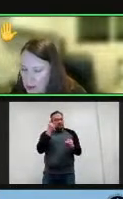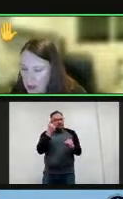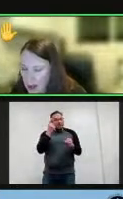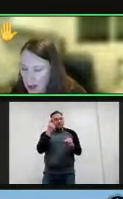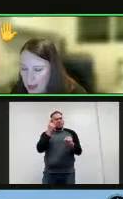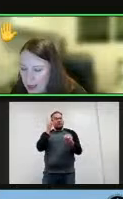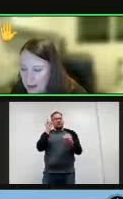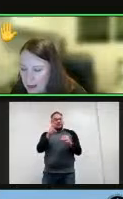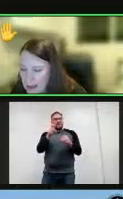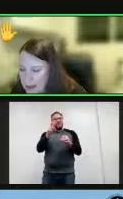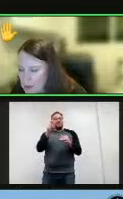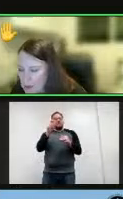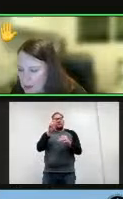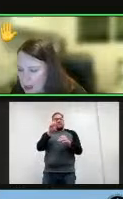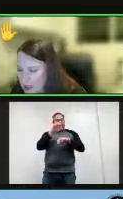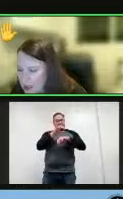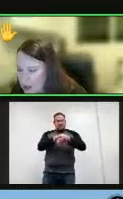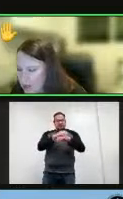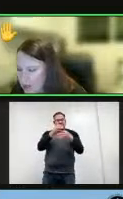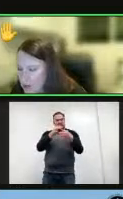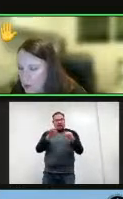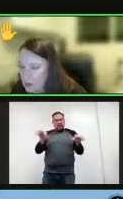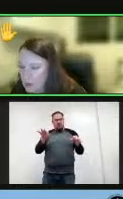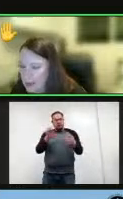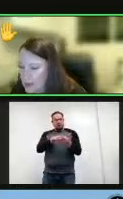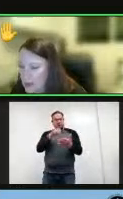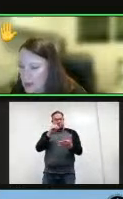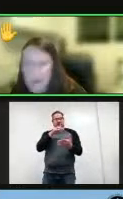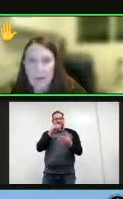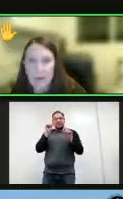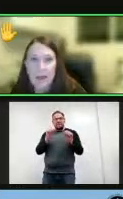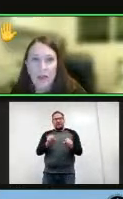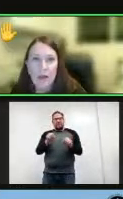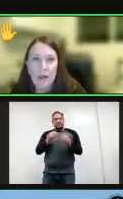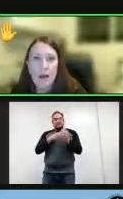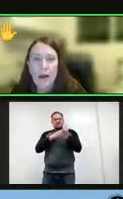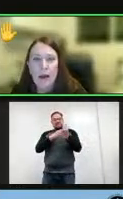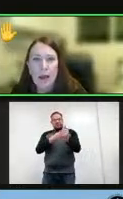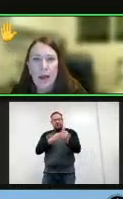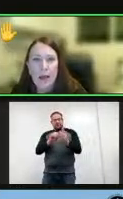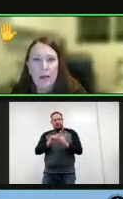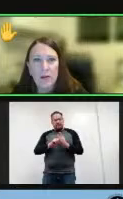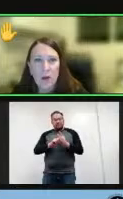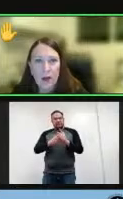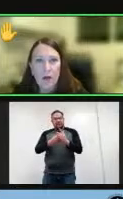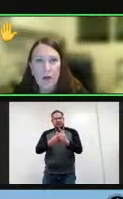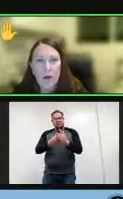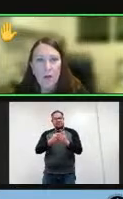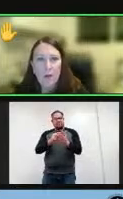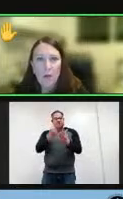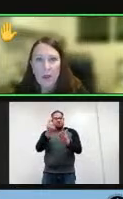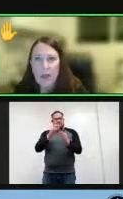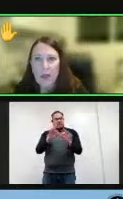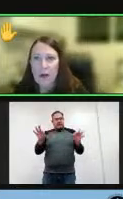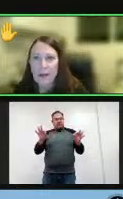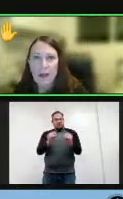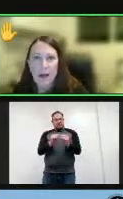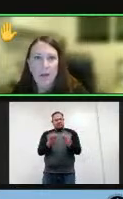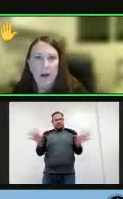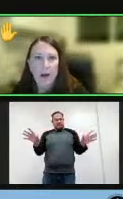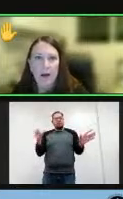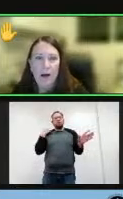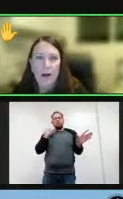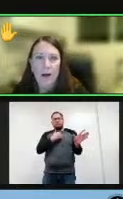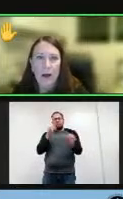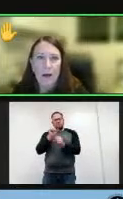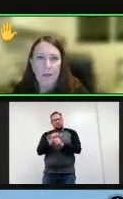learners and can lead implementation of dual language expansion. And so I know that we've been working a long time